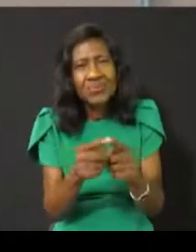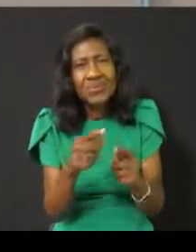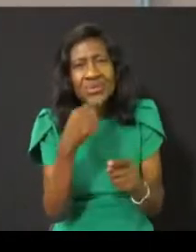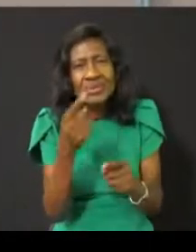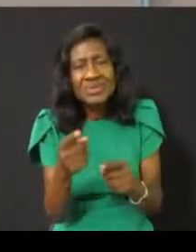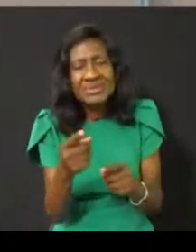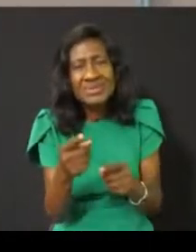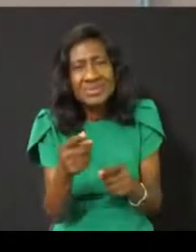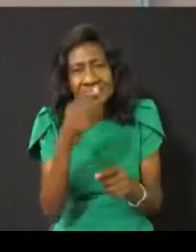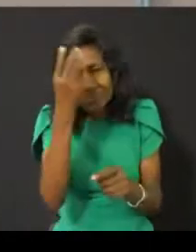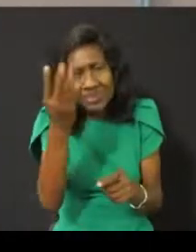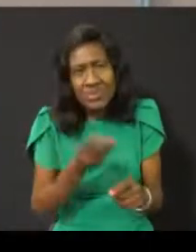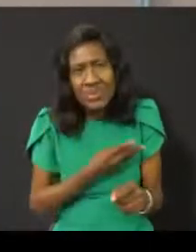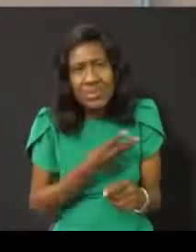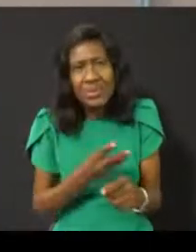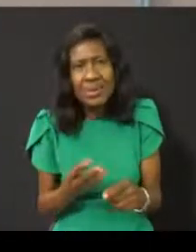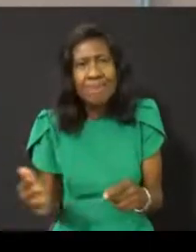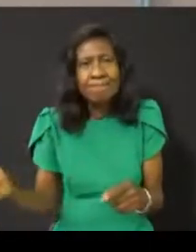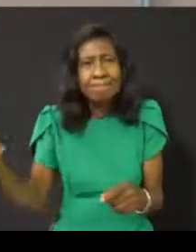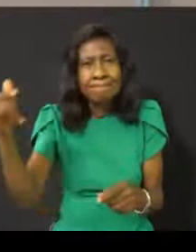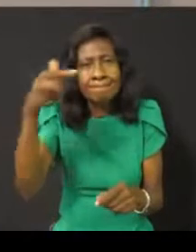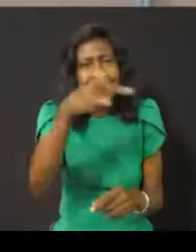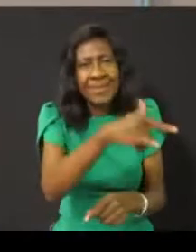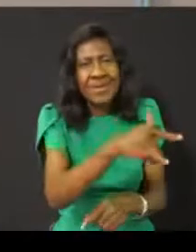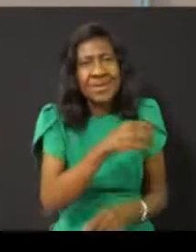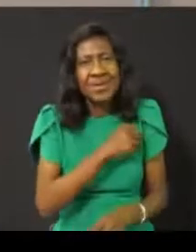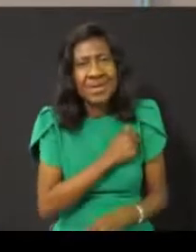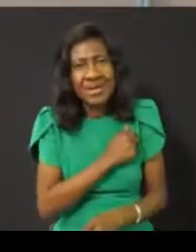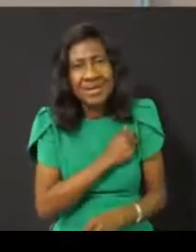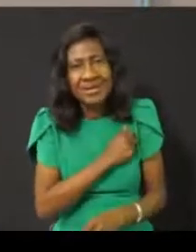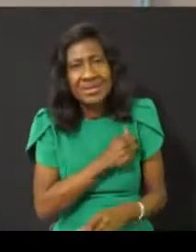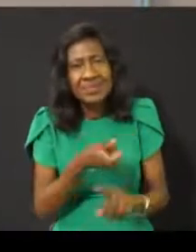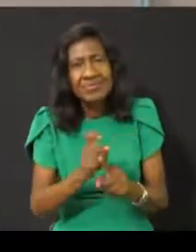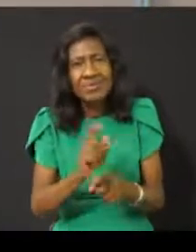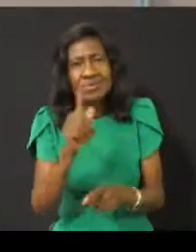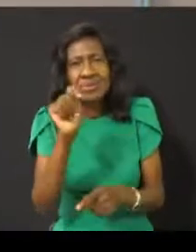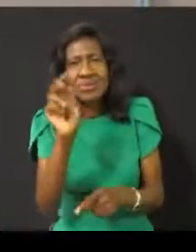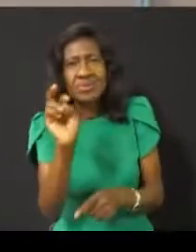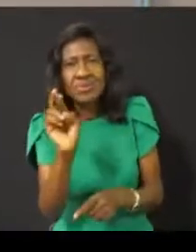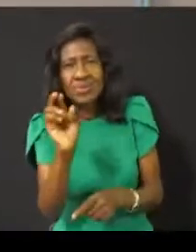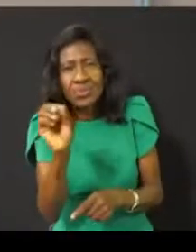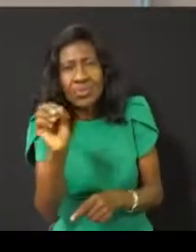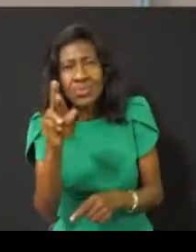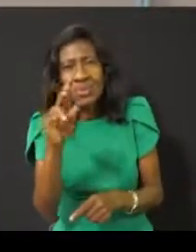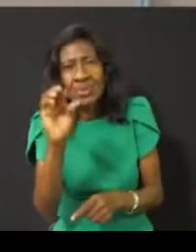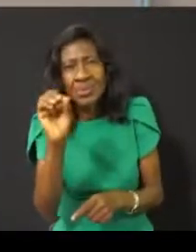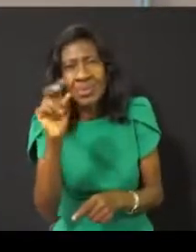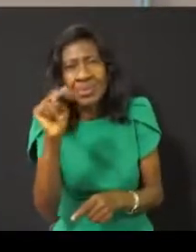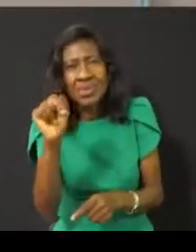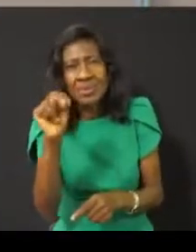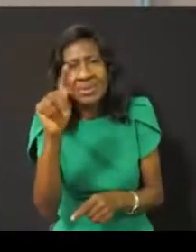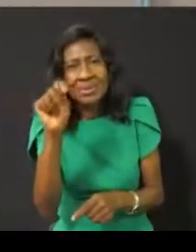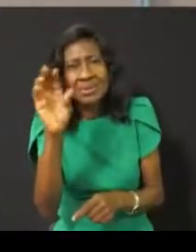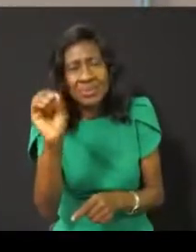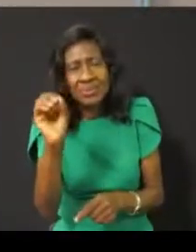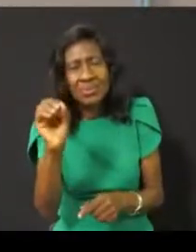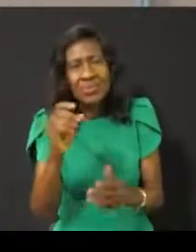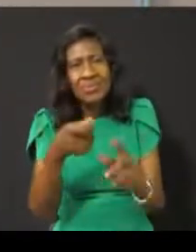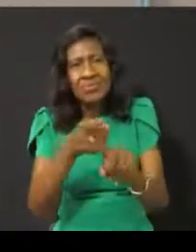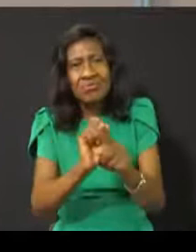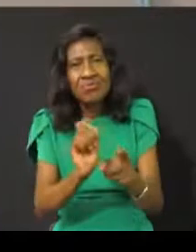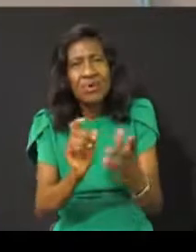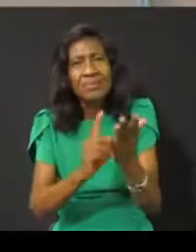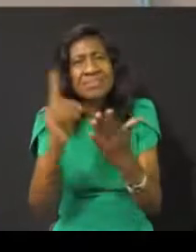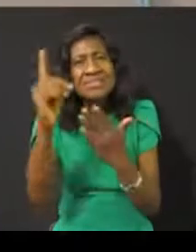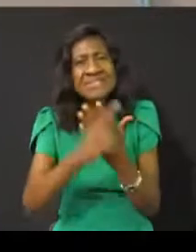to the welcoming Air Canada service from Toronto, which is due to begin on December 4th. So that's just 14 days after our